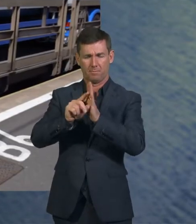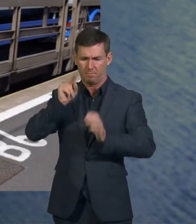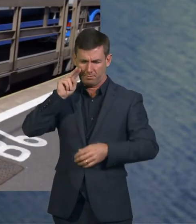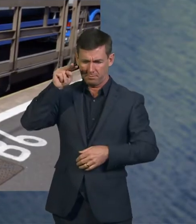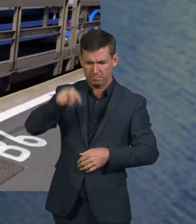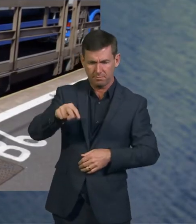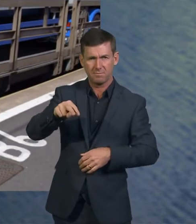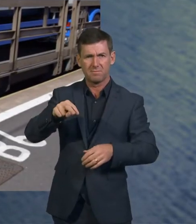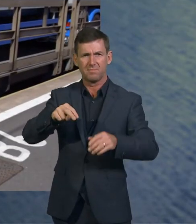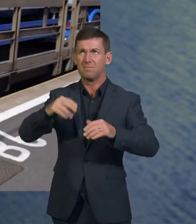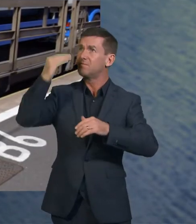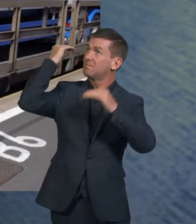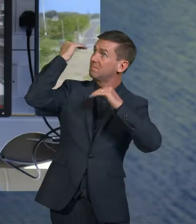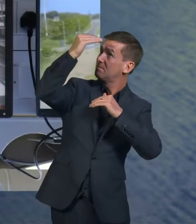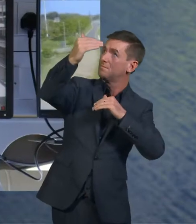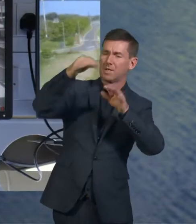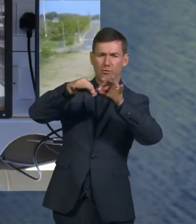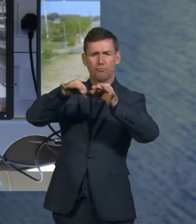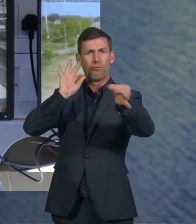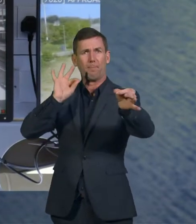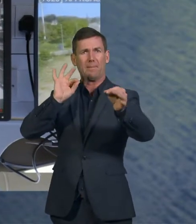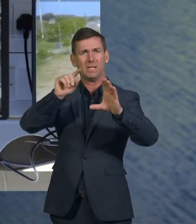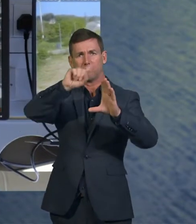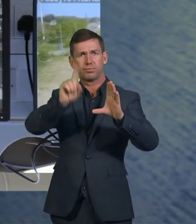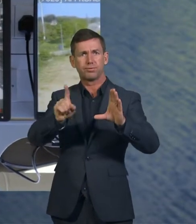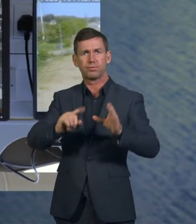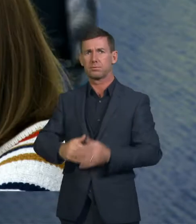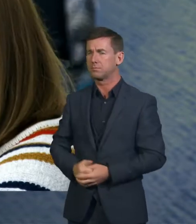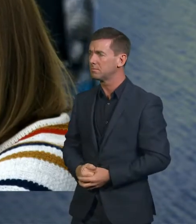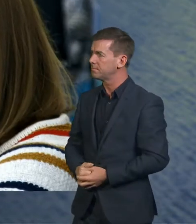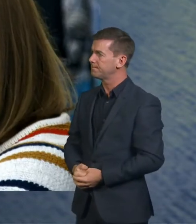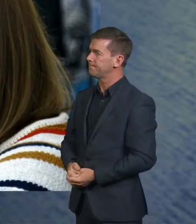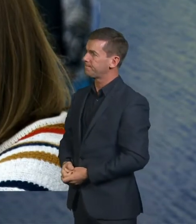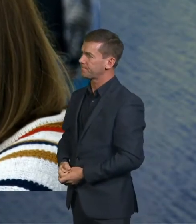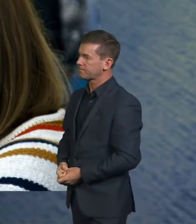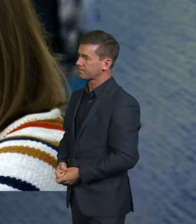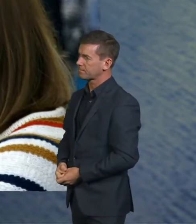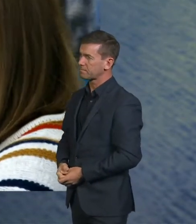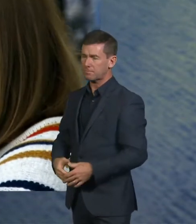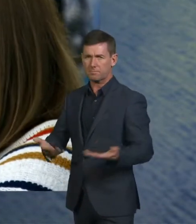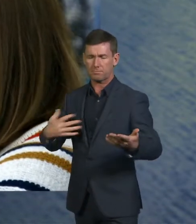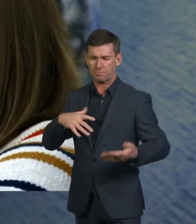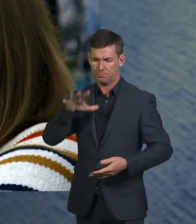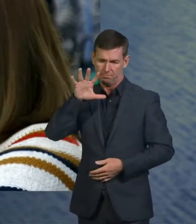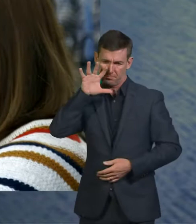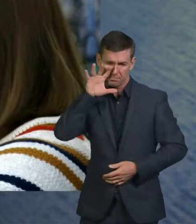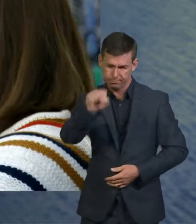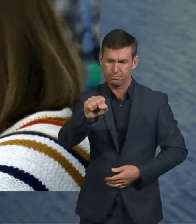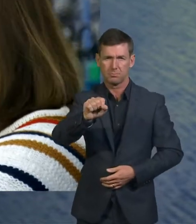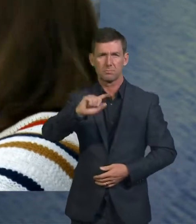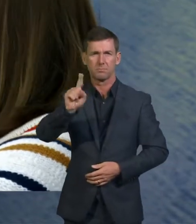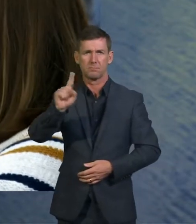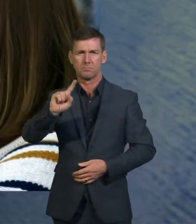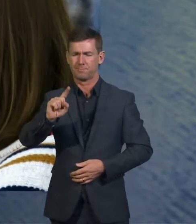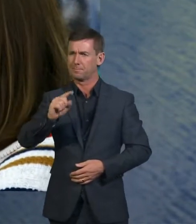train with a rip in its roof. People watching the trains out have spotted something, an anomaly. I can't say that word very well, an